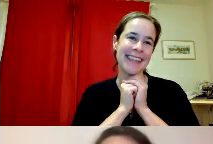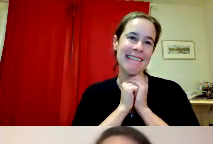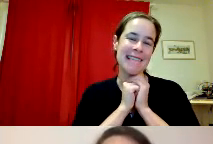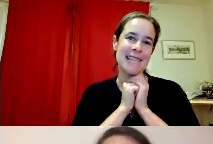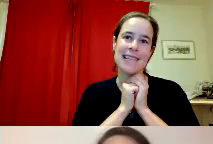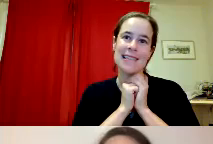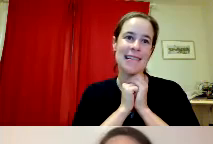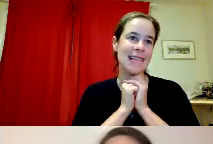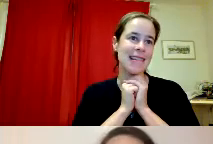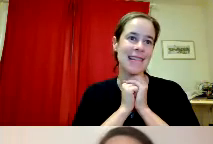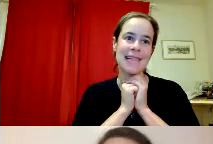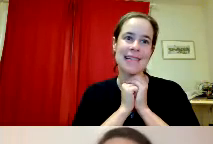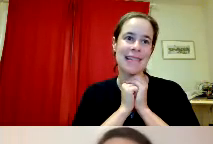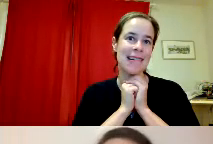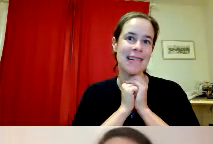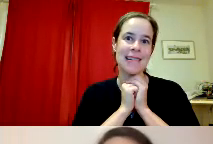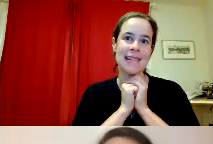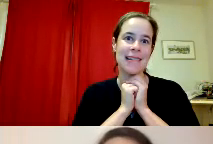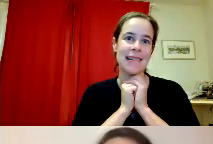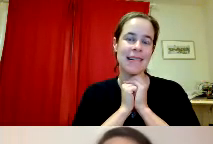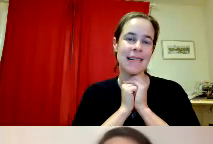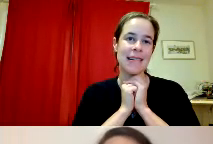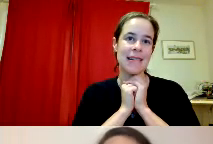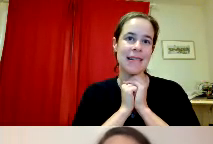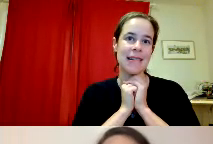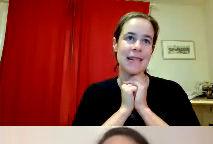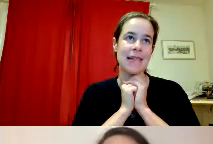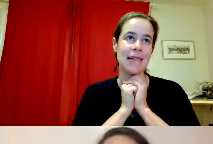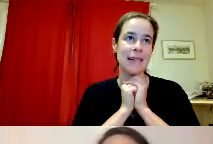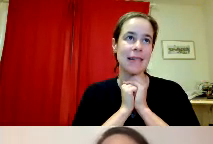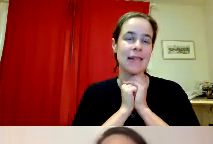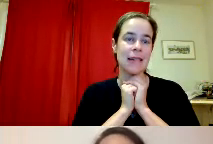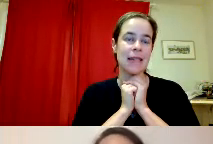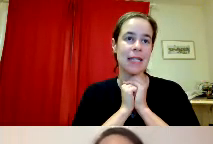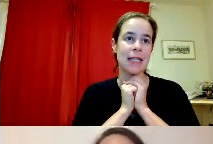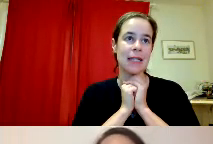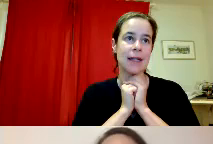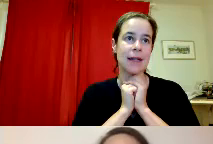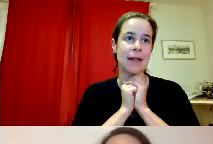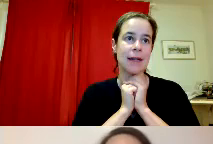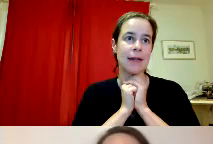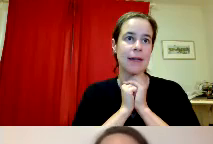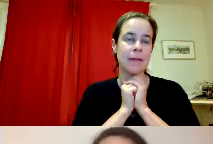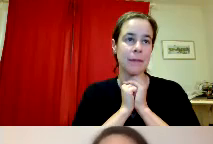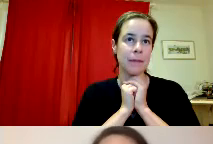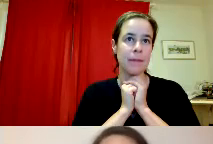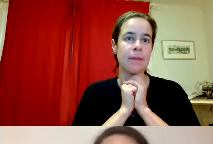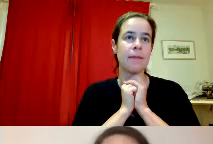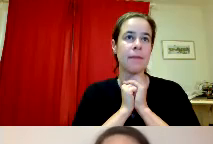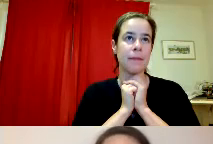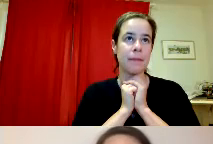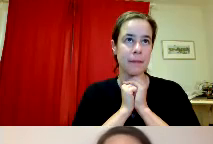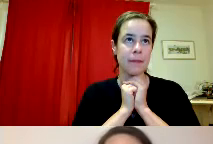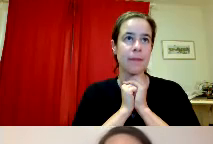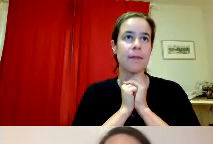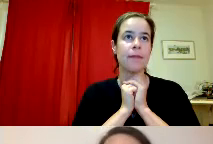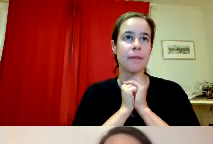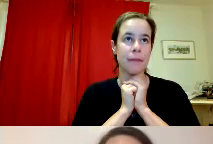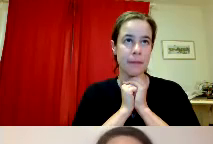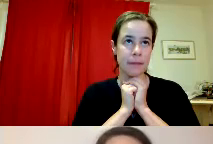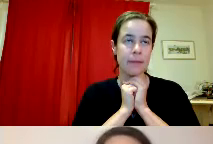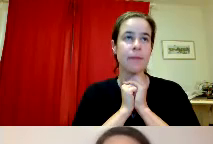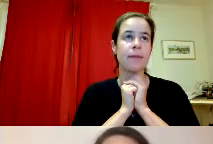food insecurity and the affordability of feeding a baby in Nova Scotia. So with these current issues going on, and